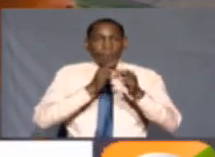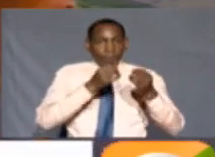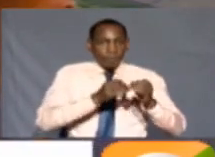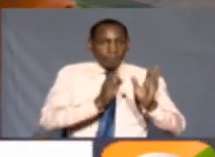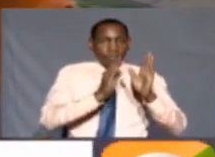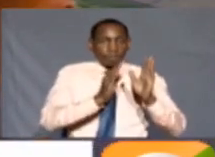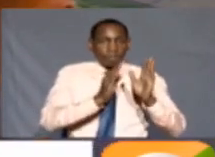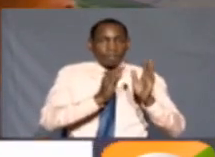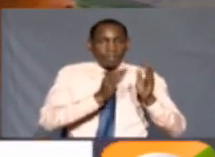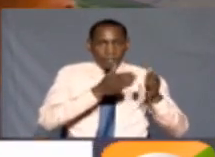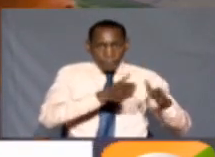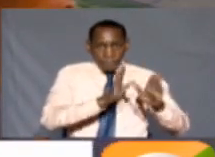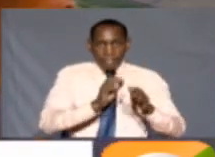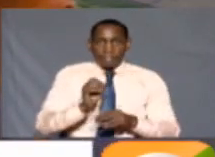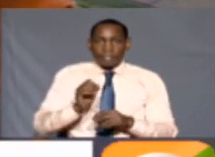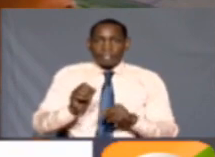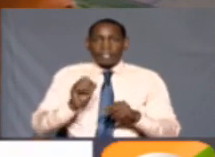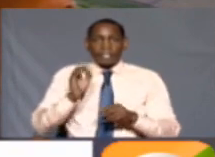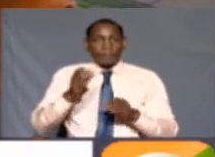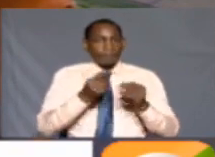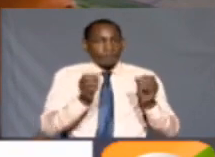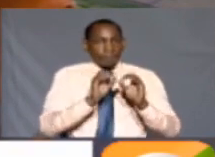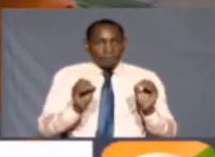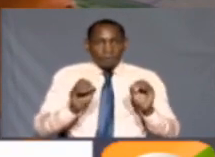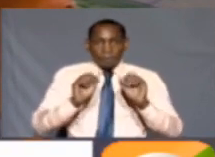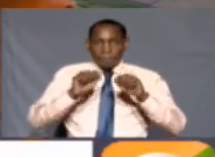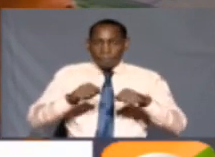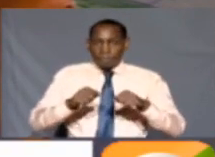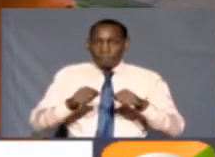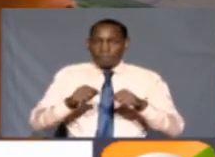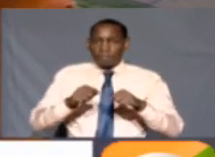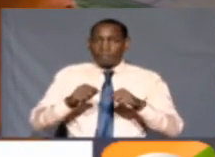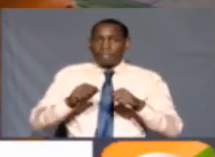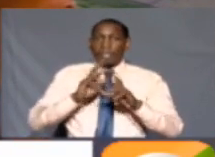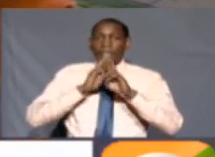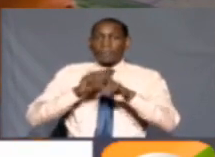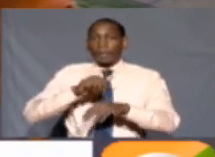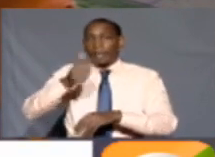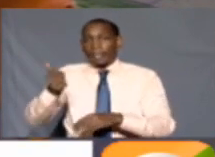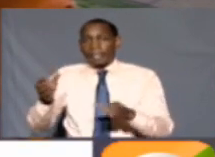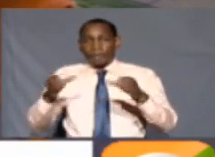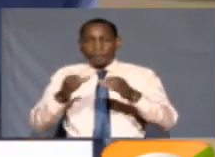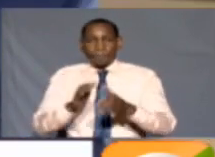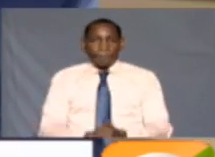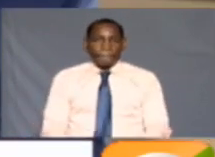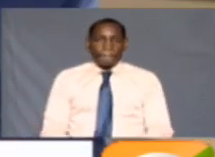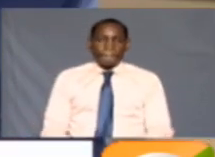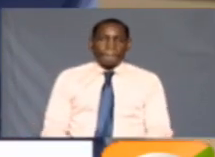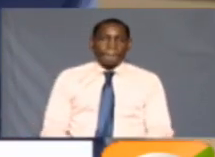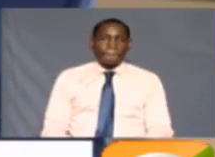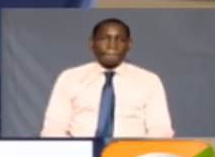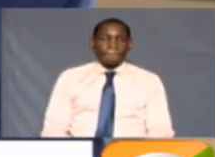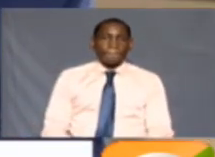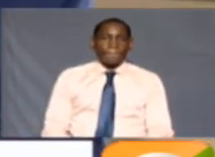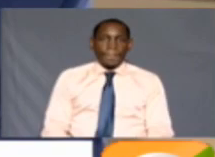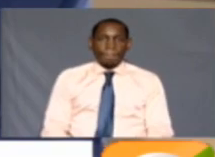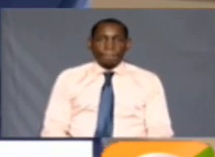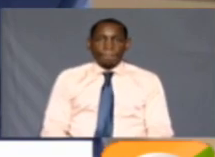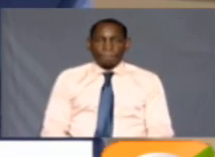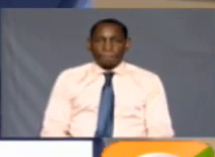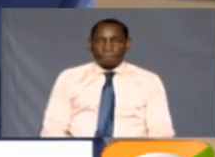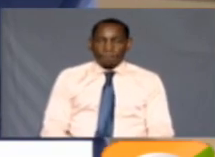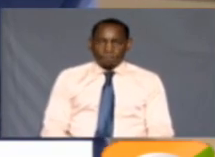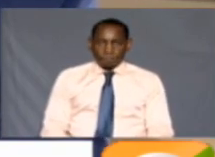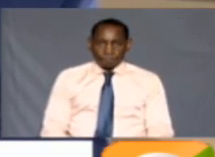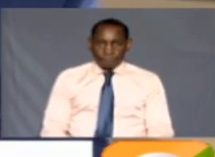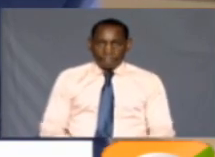channels. And then if they're not dealing with that, they can escalate, okay, to the relevant authority. All right. I'd like to hear from Sam and Irungu very